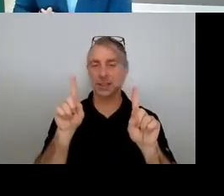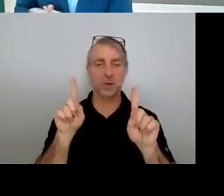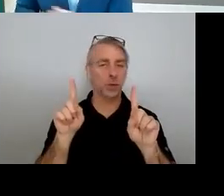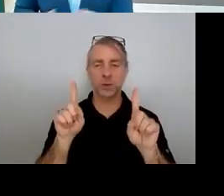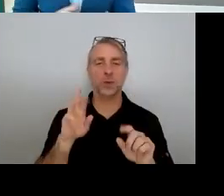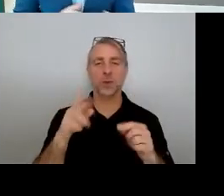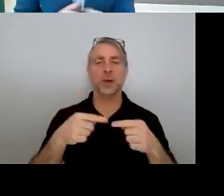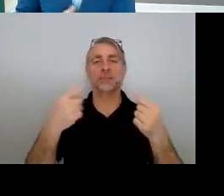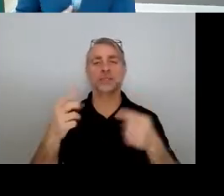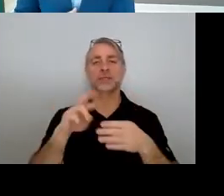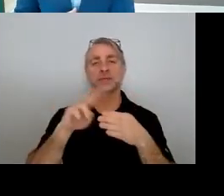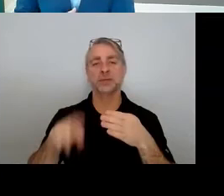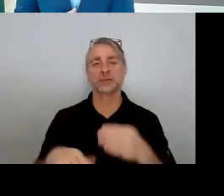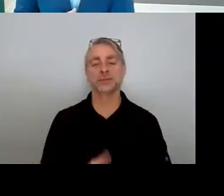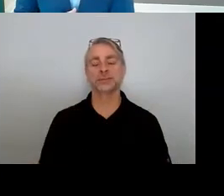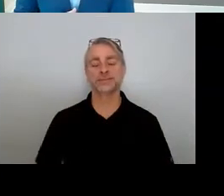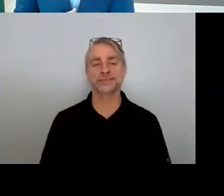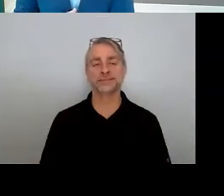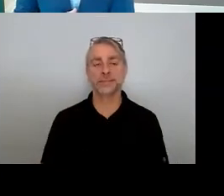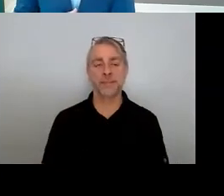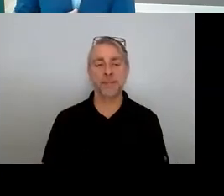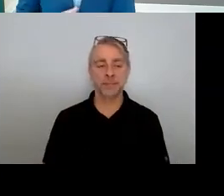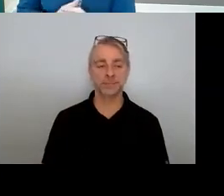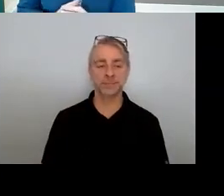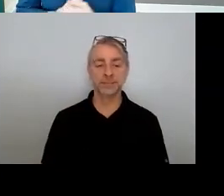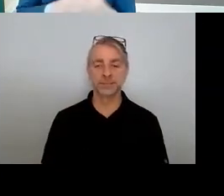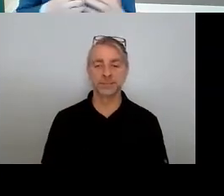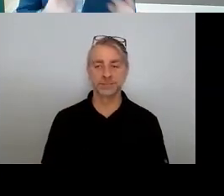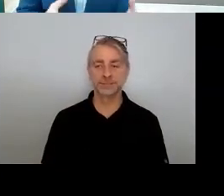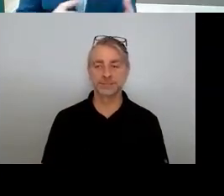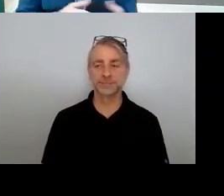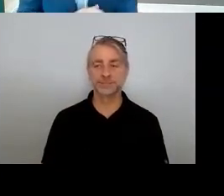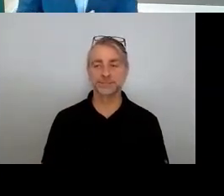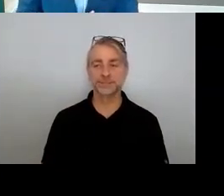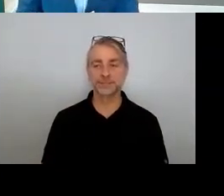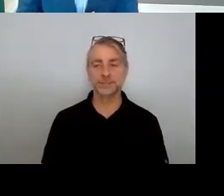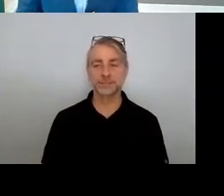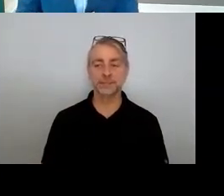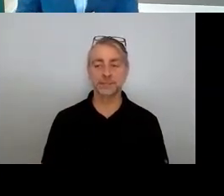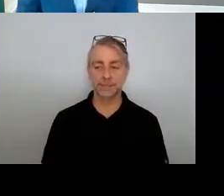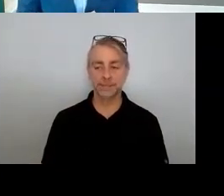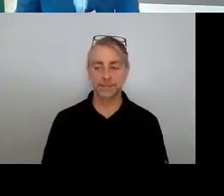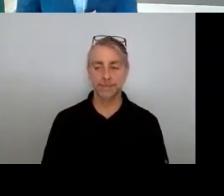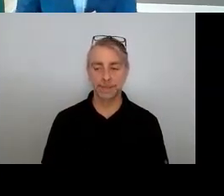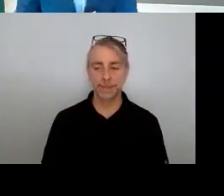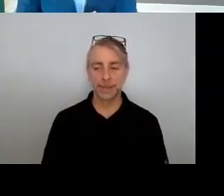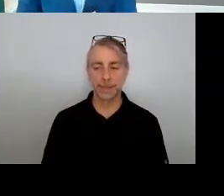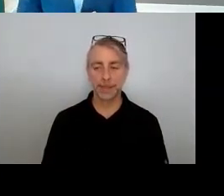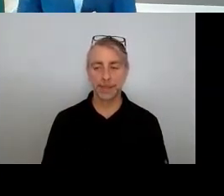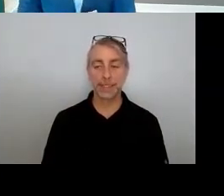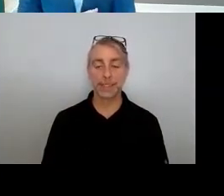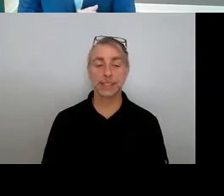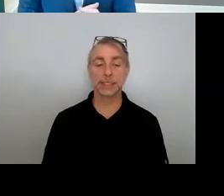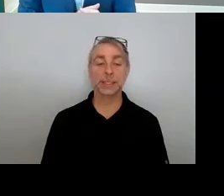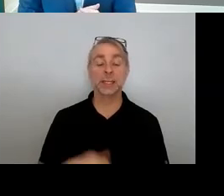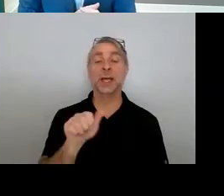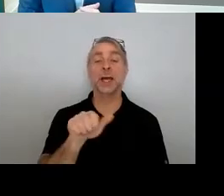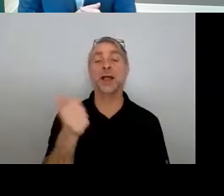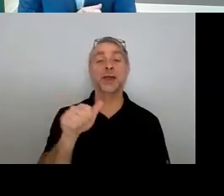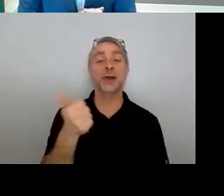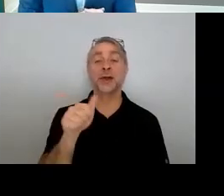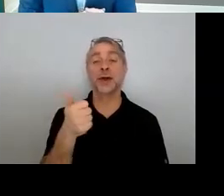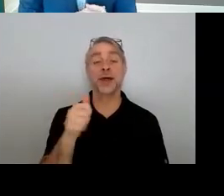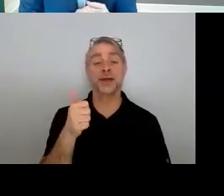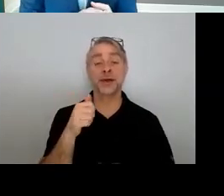dichotomous, ones and zeros. And then the other characteristic is that